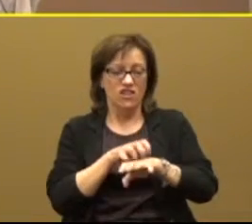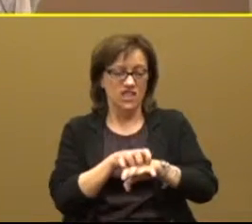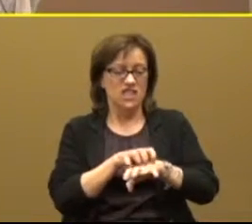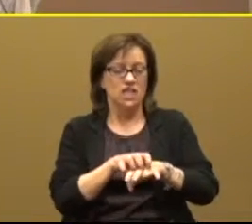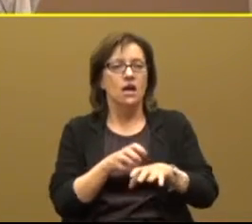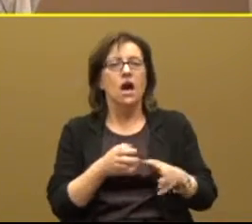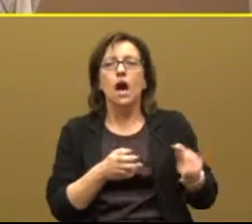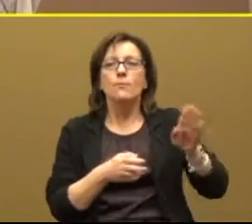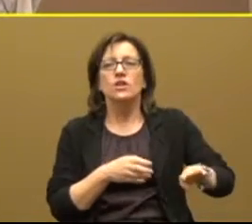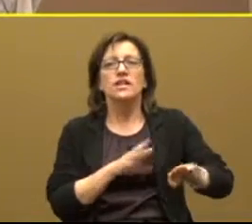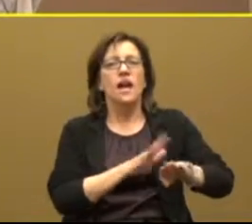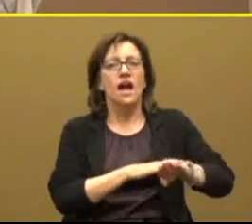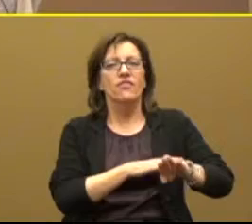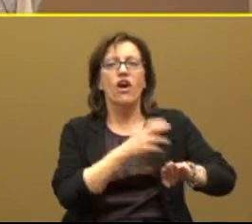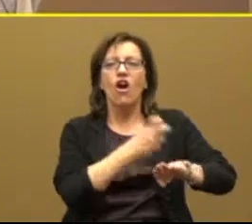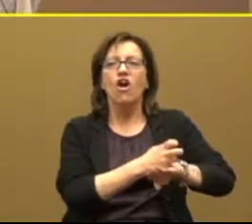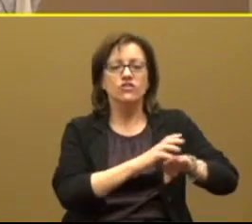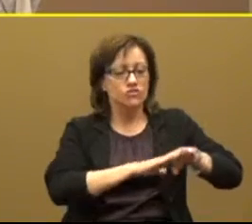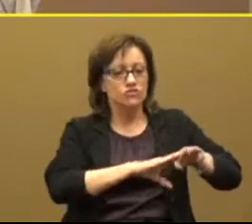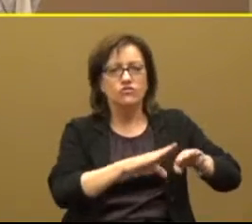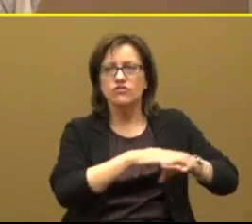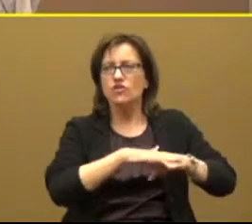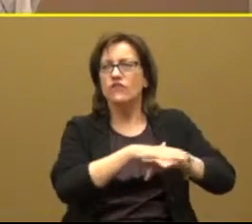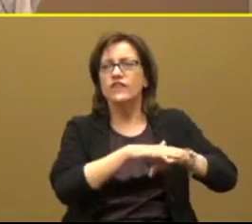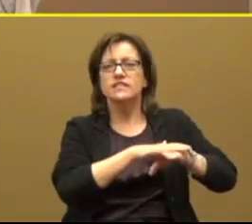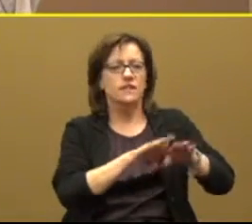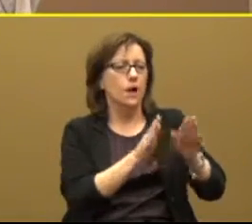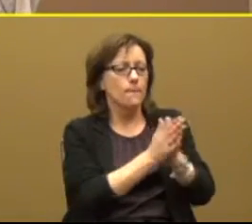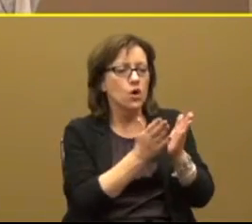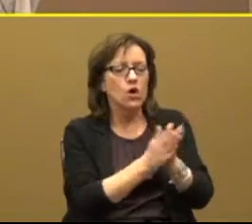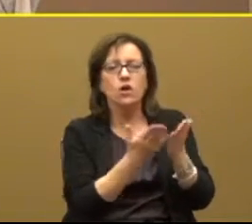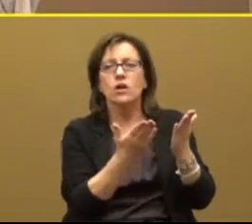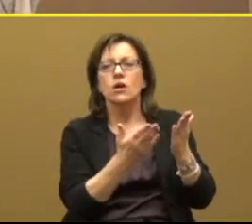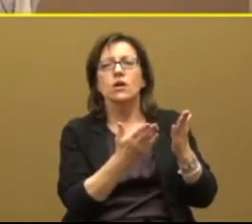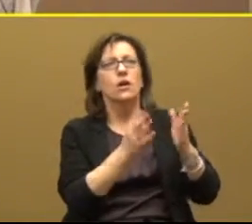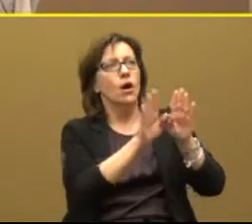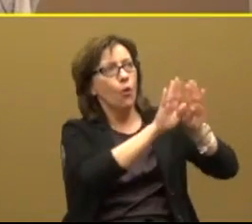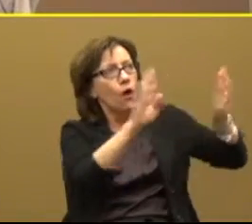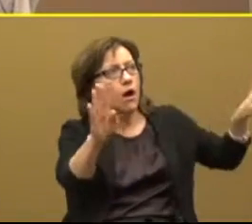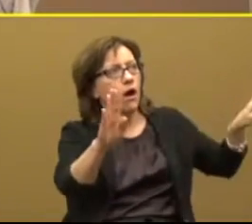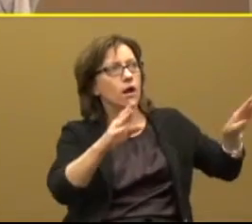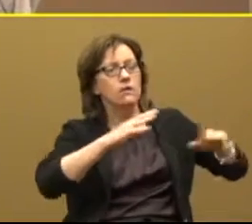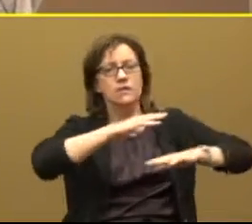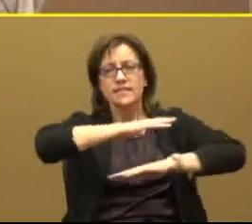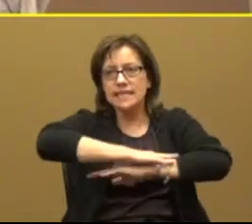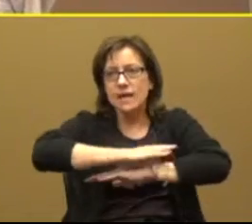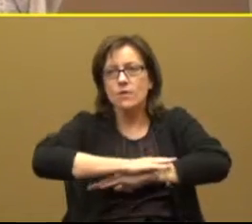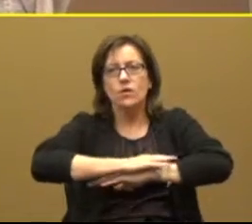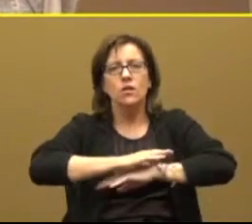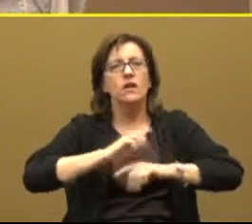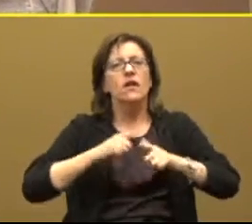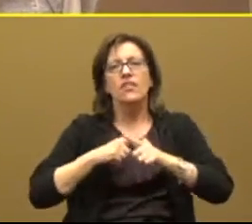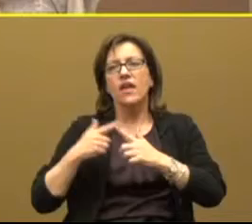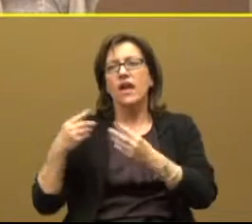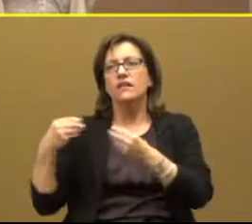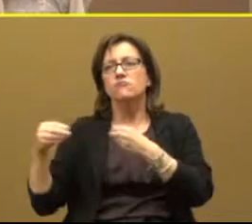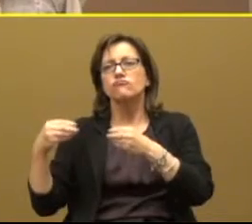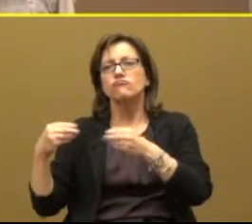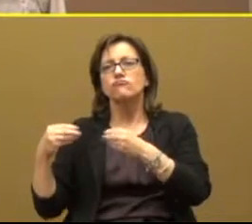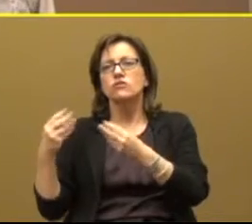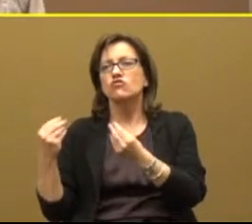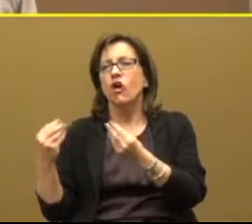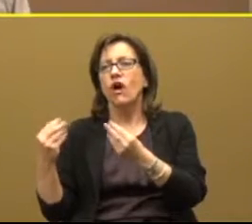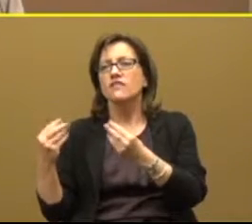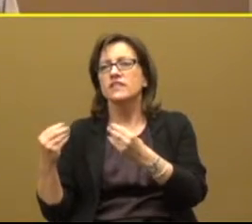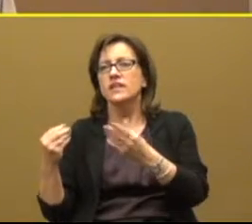the book or the wall, the table, and then I put the soft on the bendy, on the